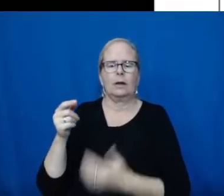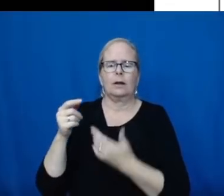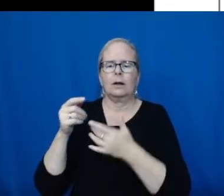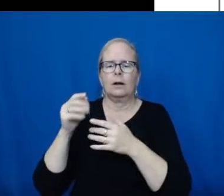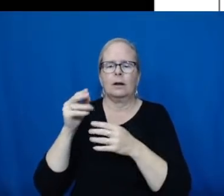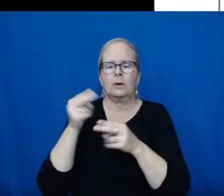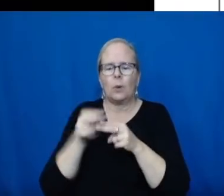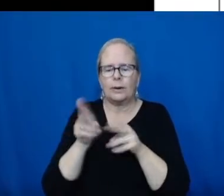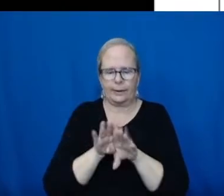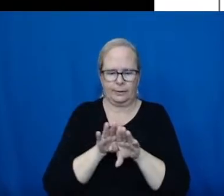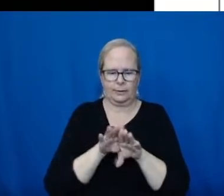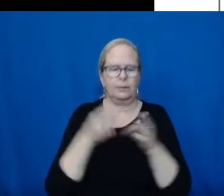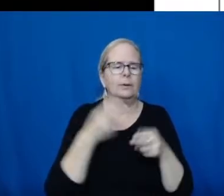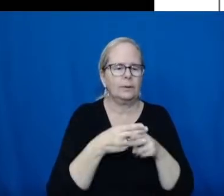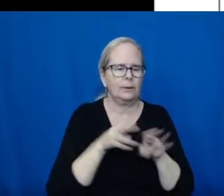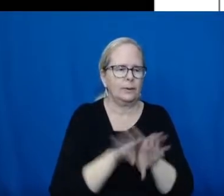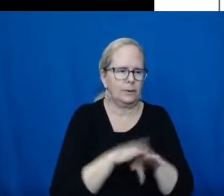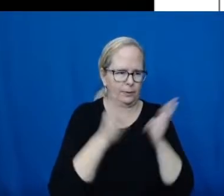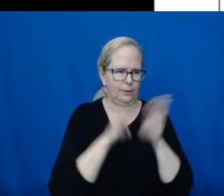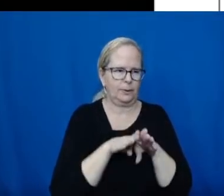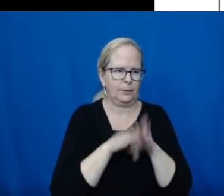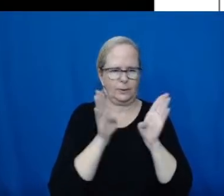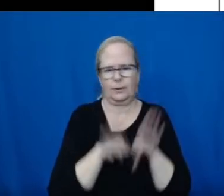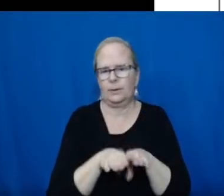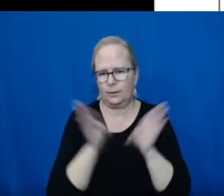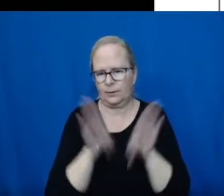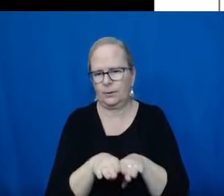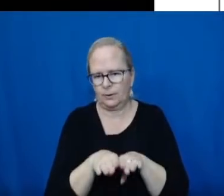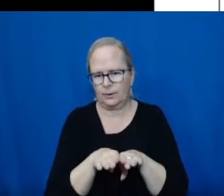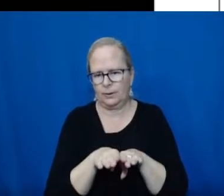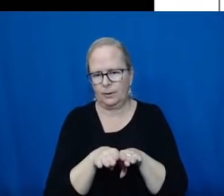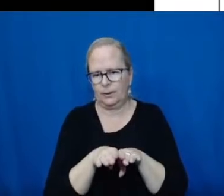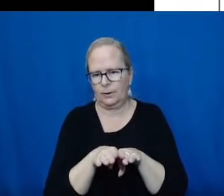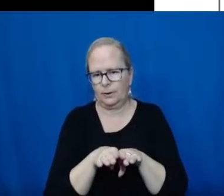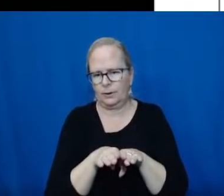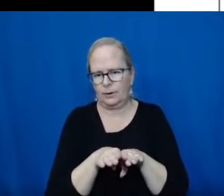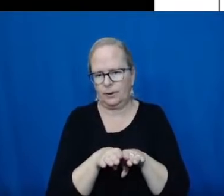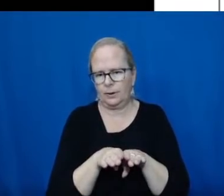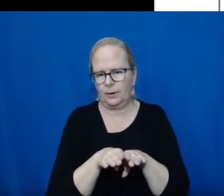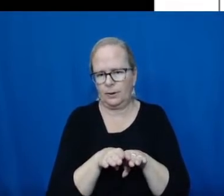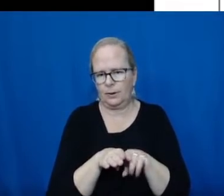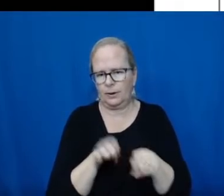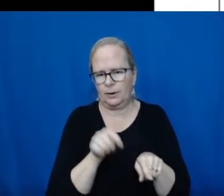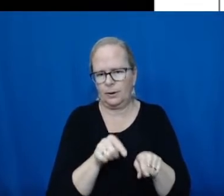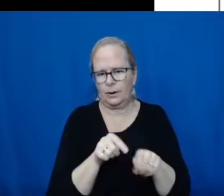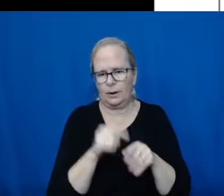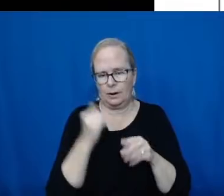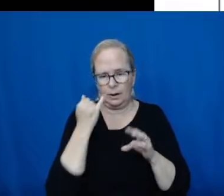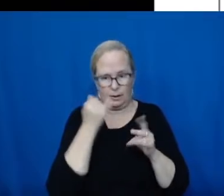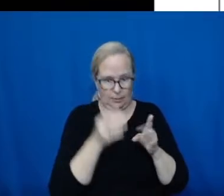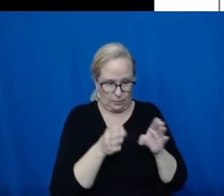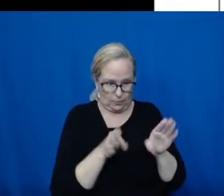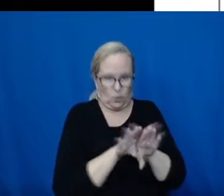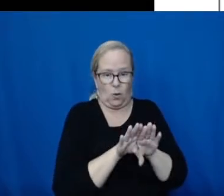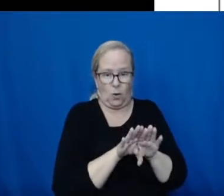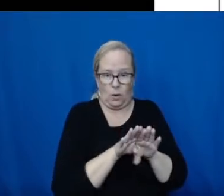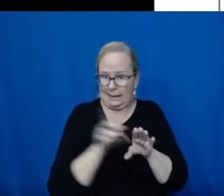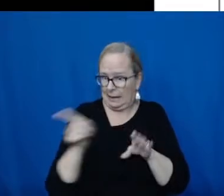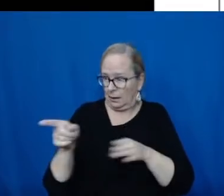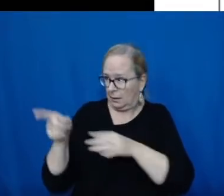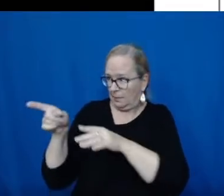gives much more freedom for people inside the bubble, and means much less cases and much